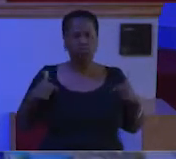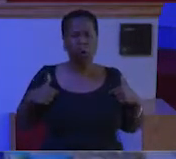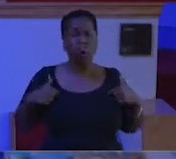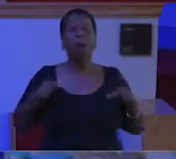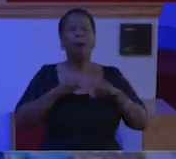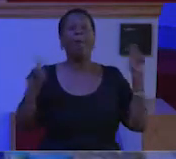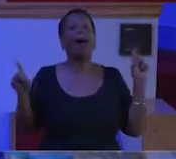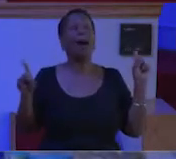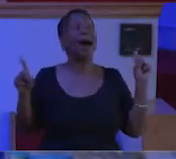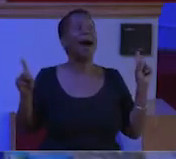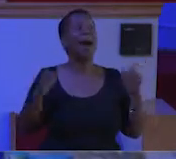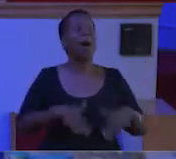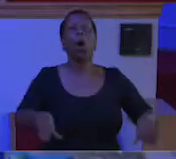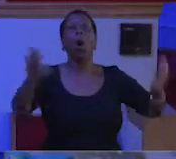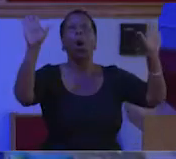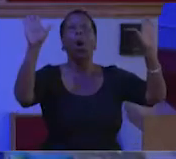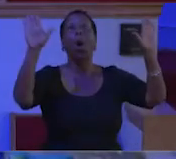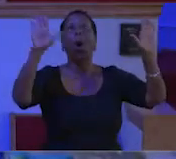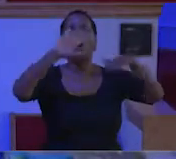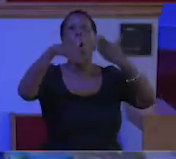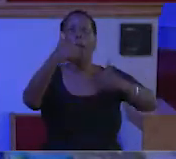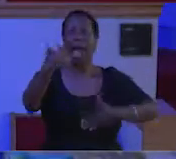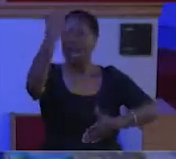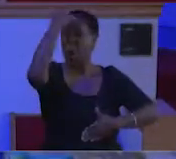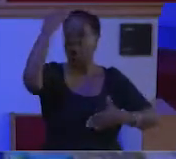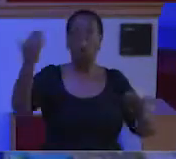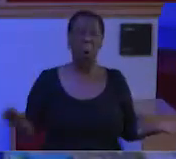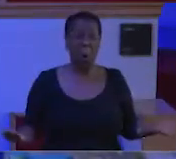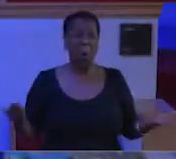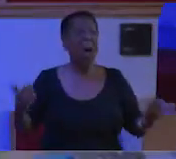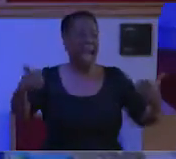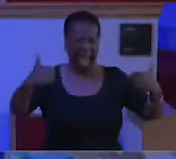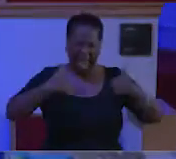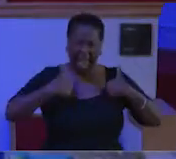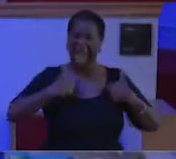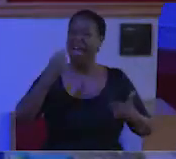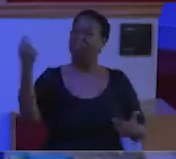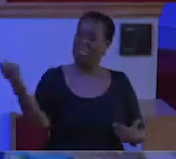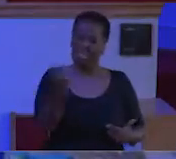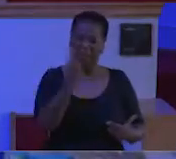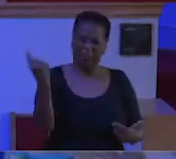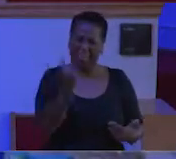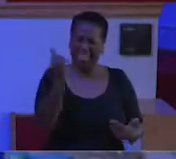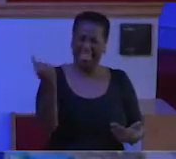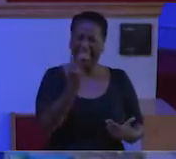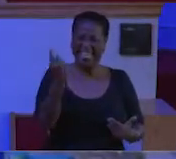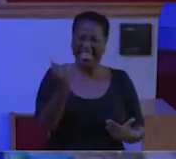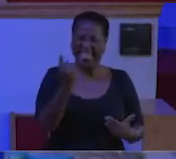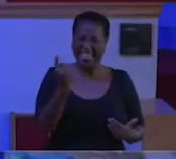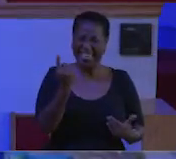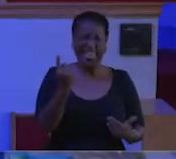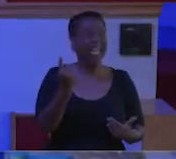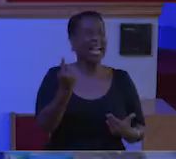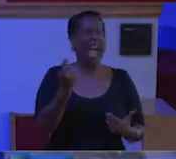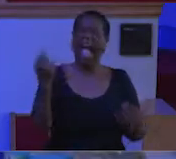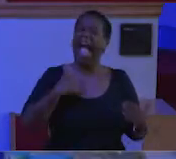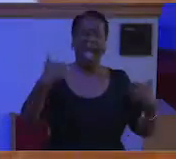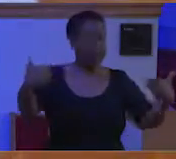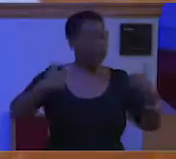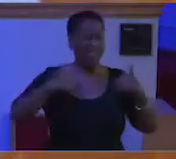But all that I know, I've got something, great